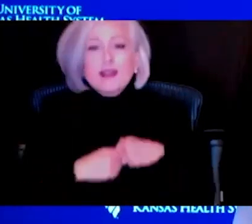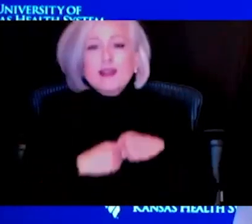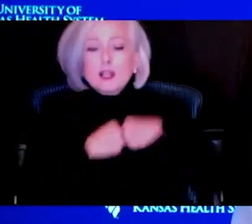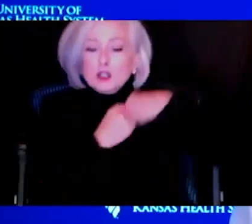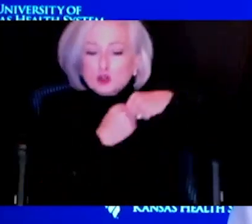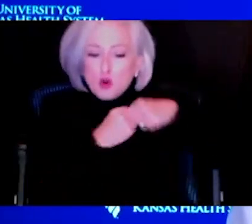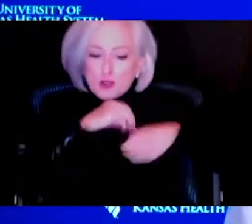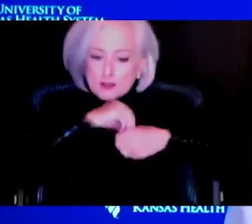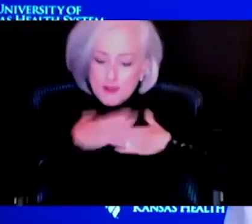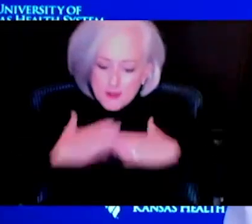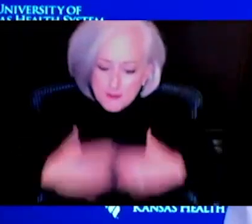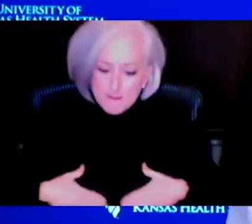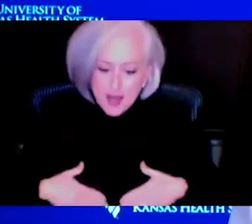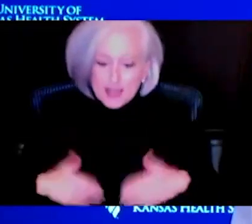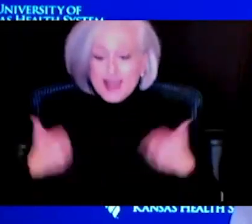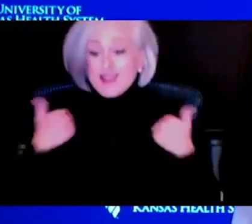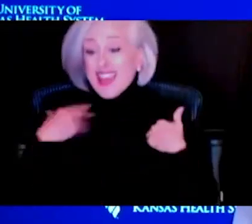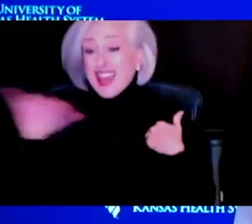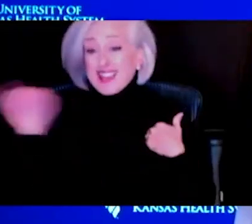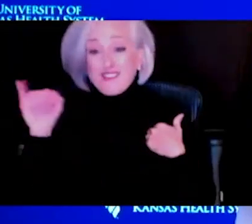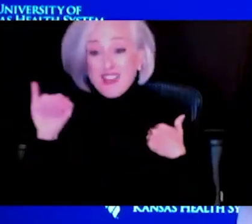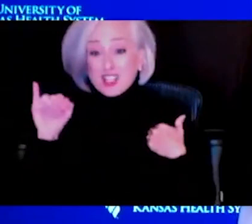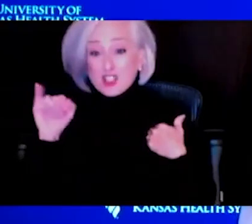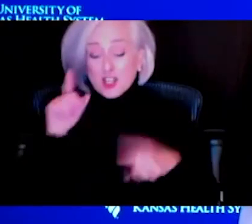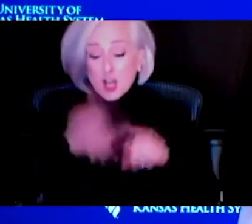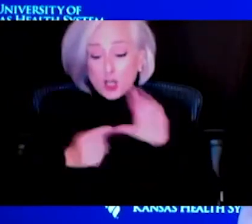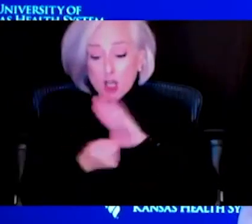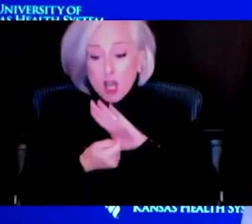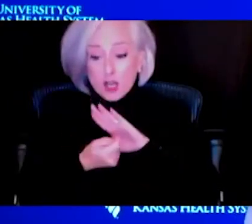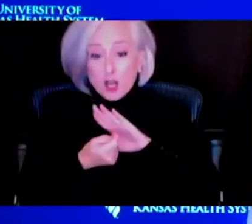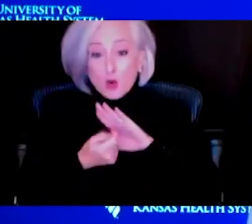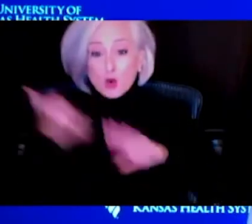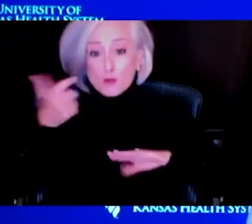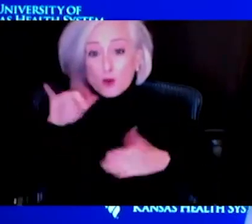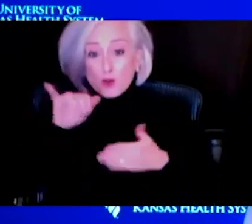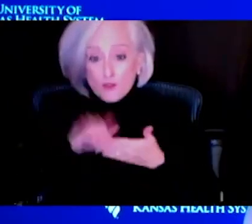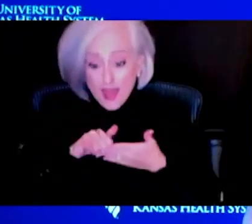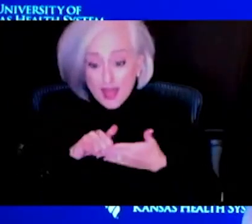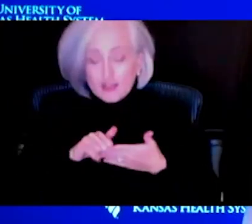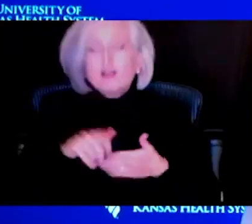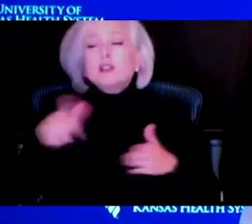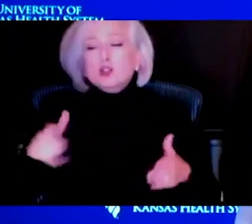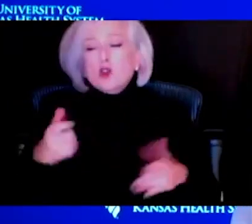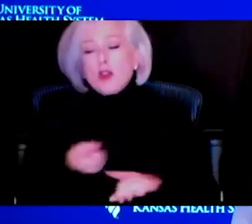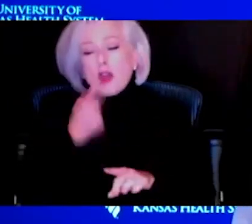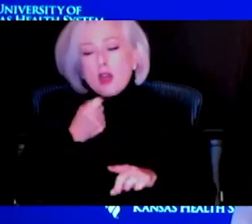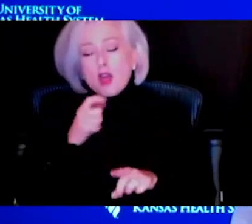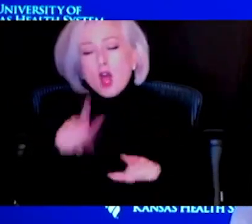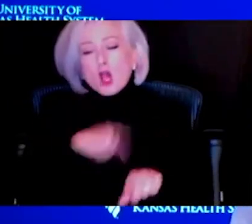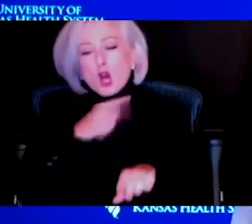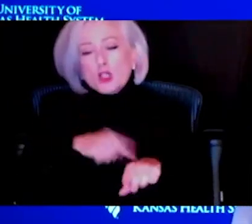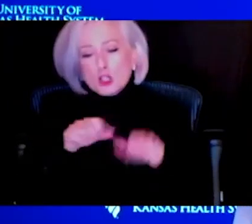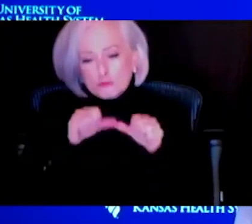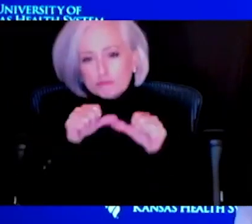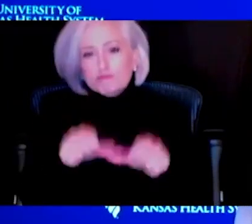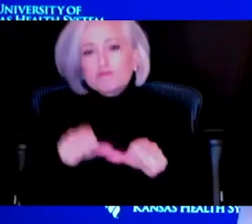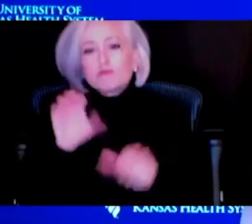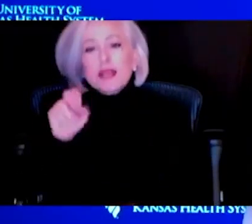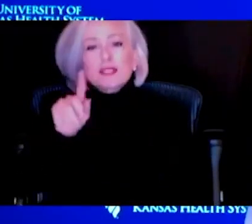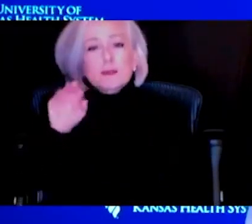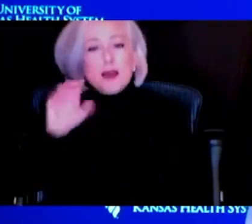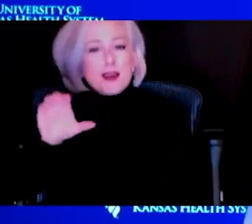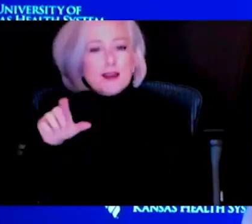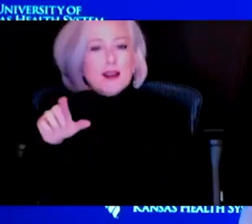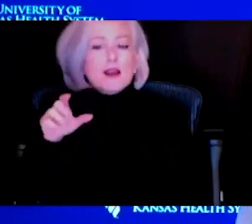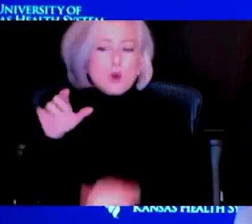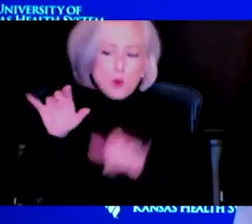infection and they weren't able to remove it. And so they are on long-term antibiotic, but it's done in a measured way. They do very well, but I